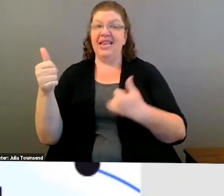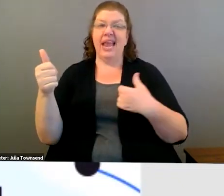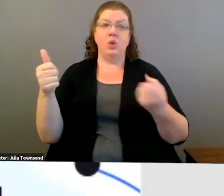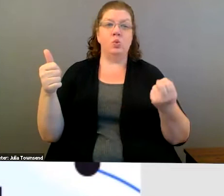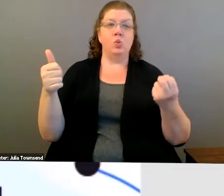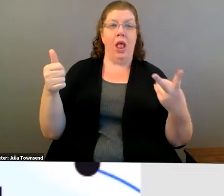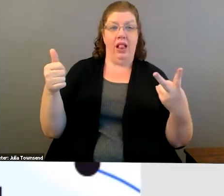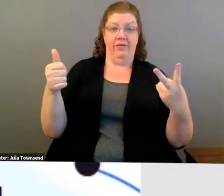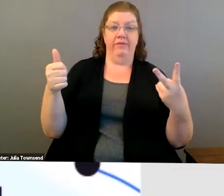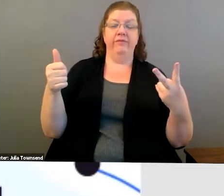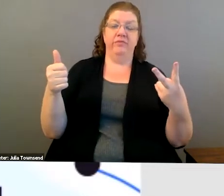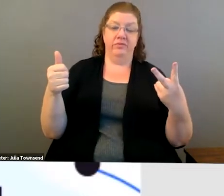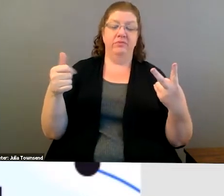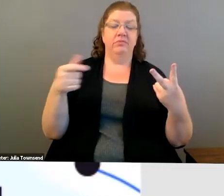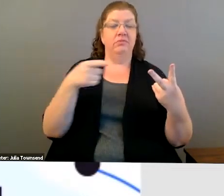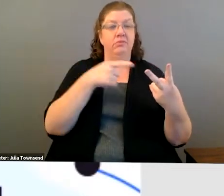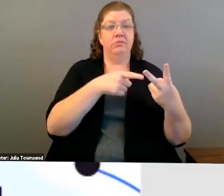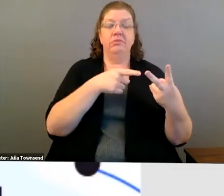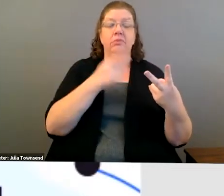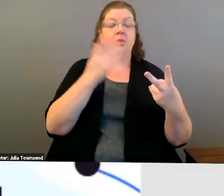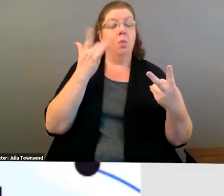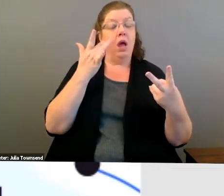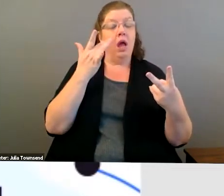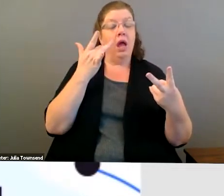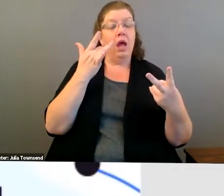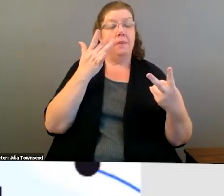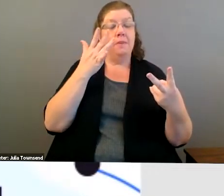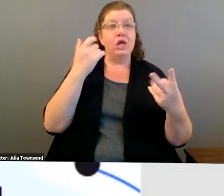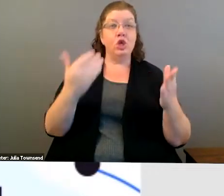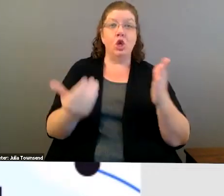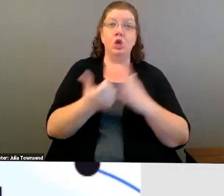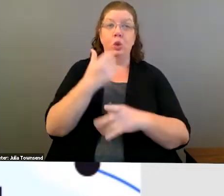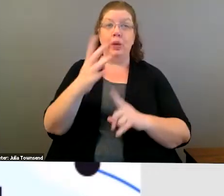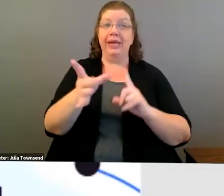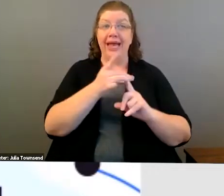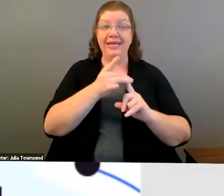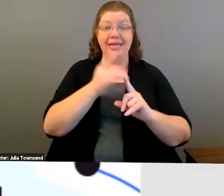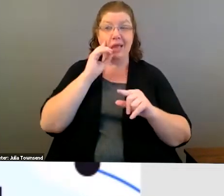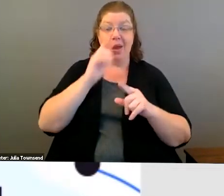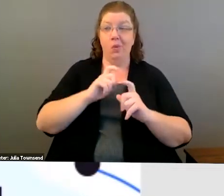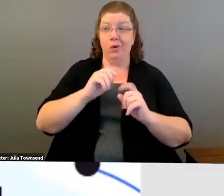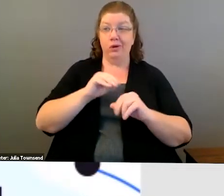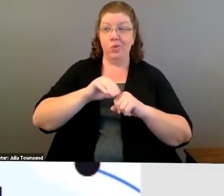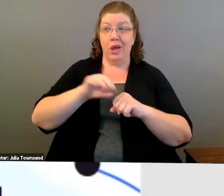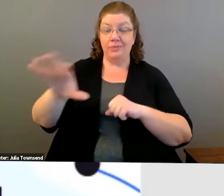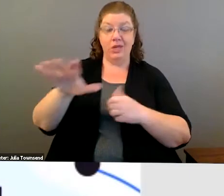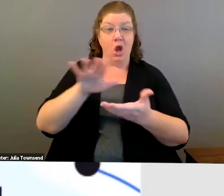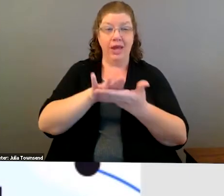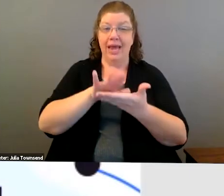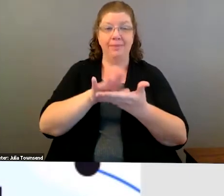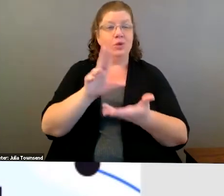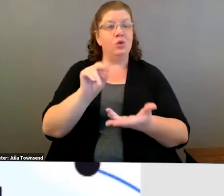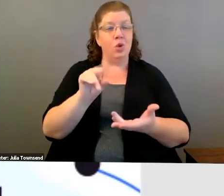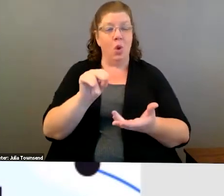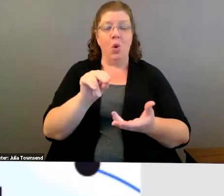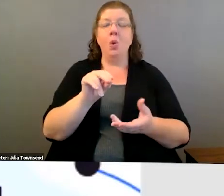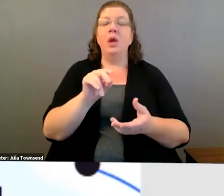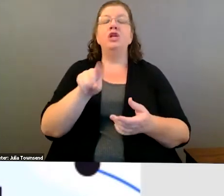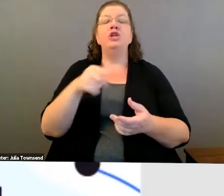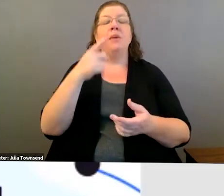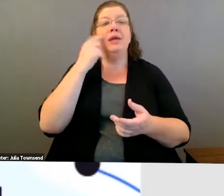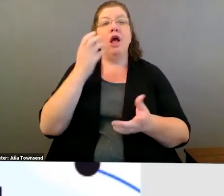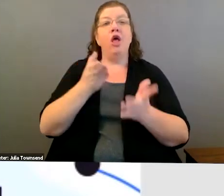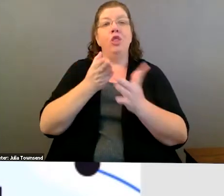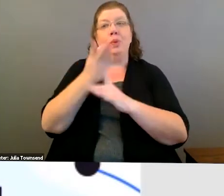12. That is not because we have new cases that were transmitted on campus, but rather through